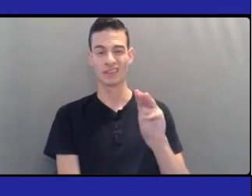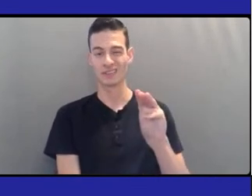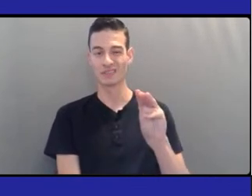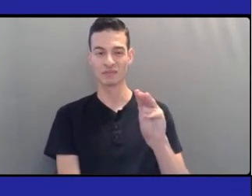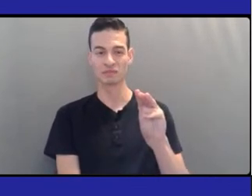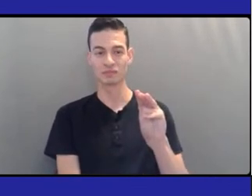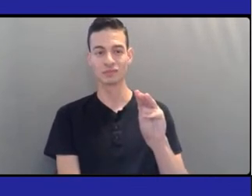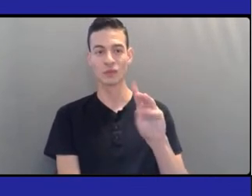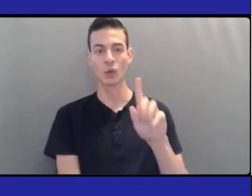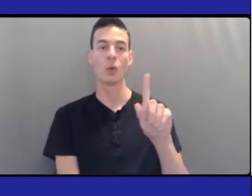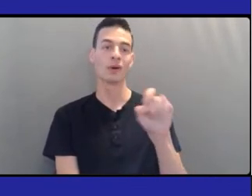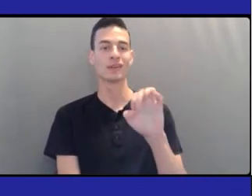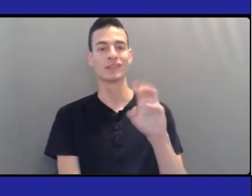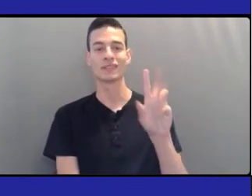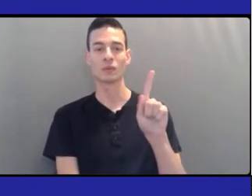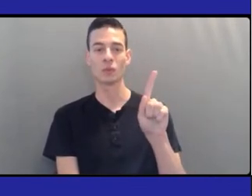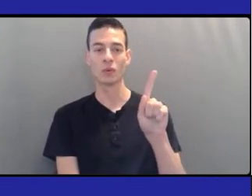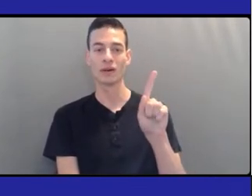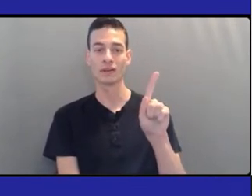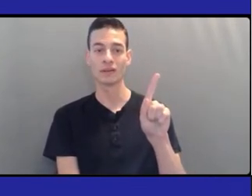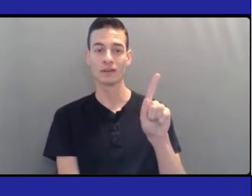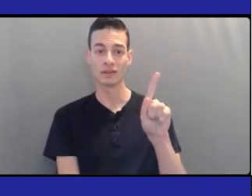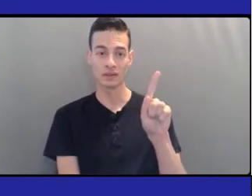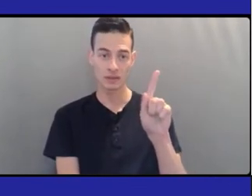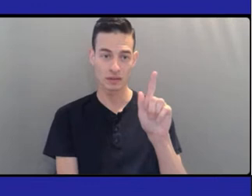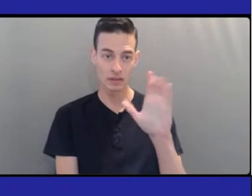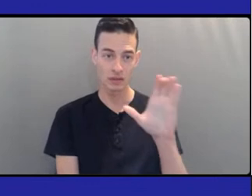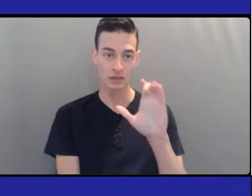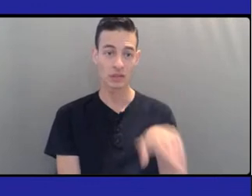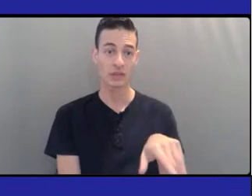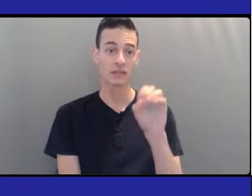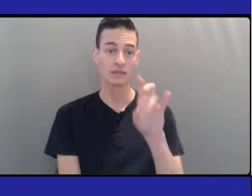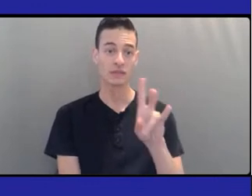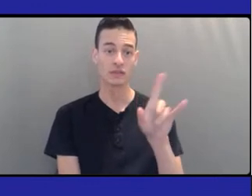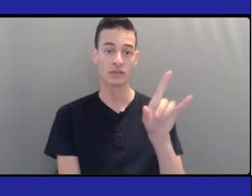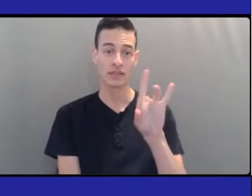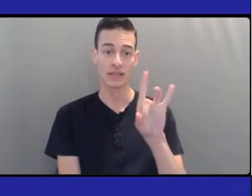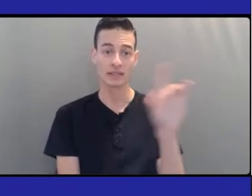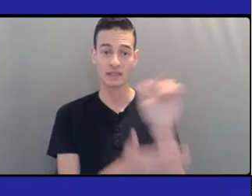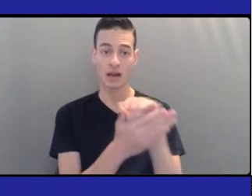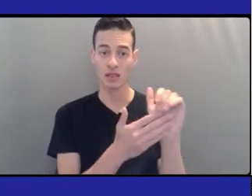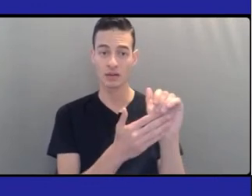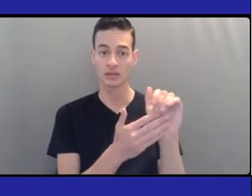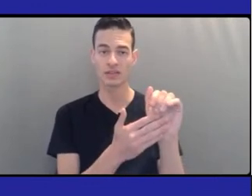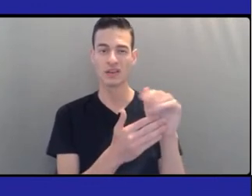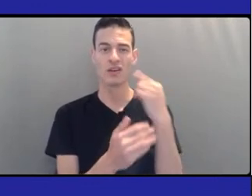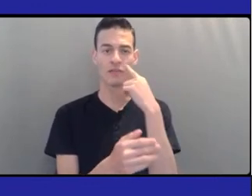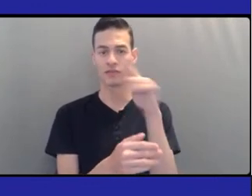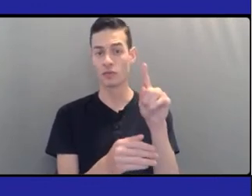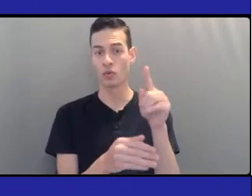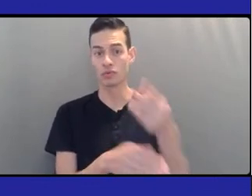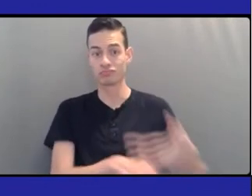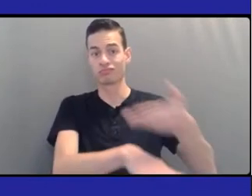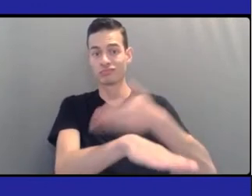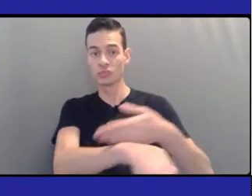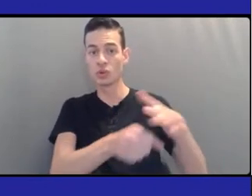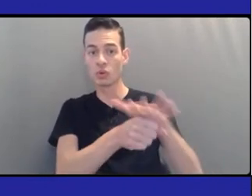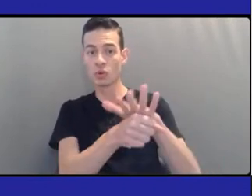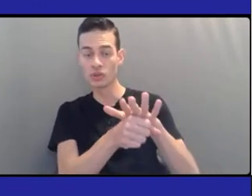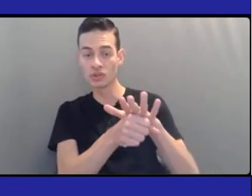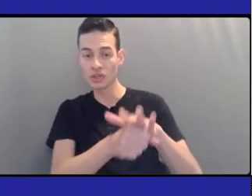$8,161,078 authorized by emergency deviation for additional locations and increased infection